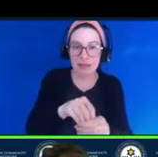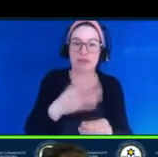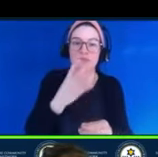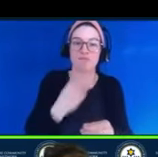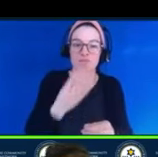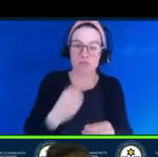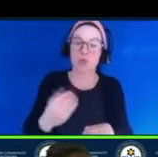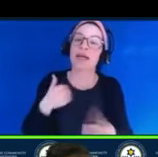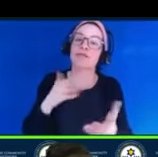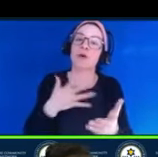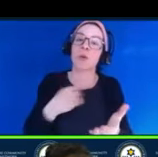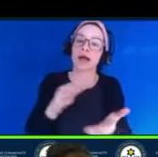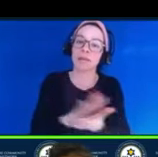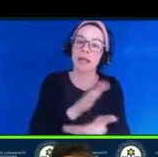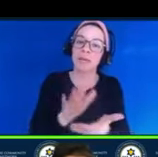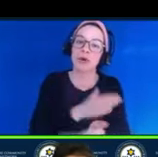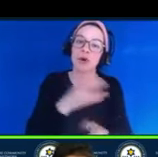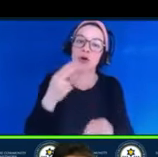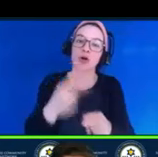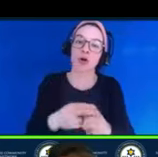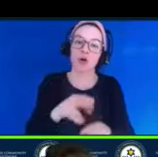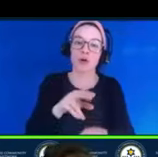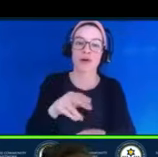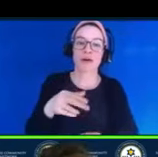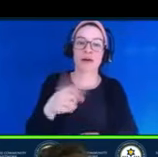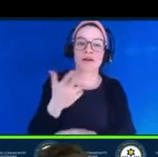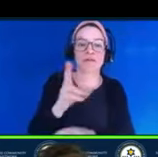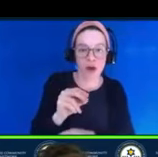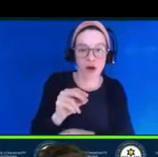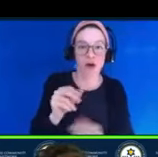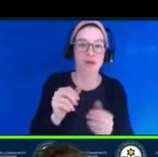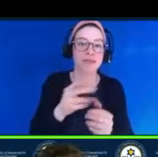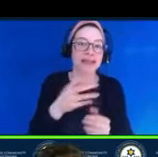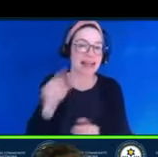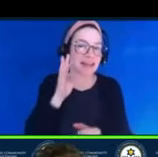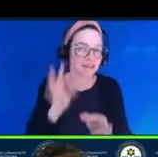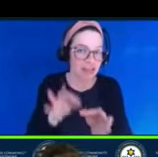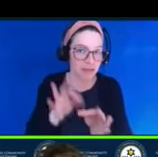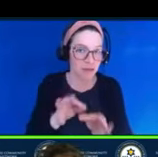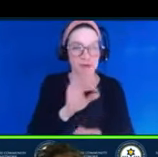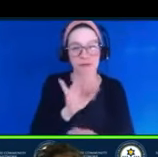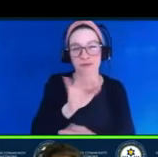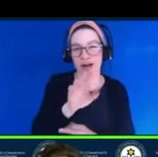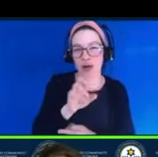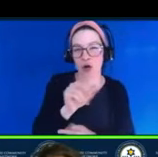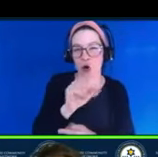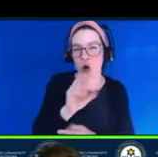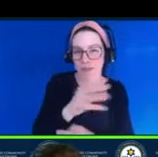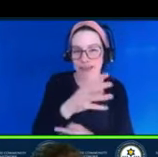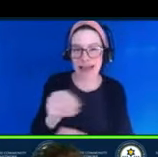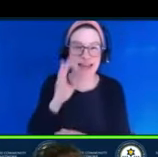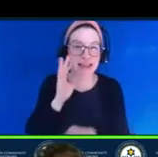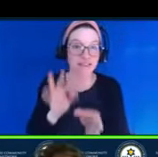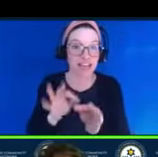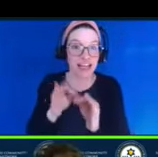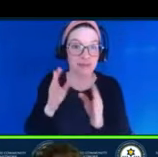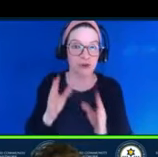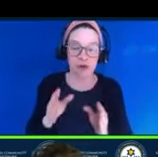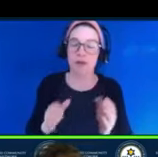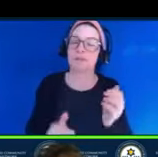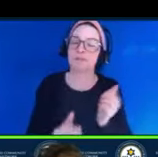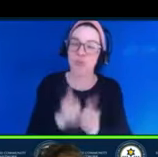paper out called Firearms and the Faithful. And I know the biggest question that comes up, most topics are, how do I arm